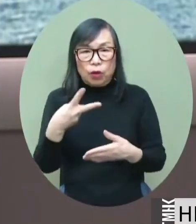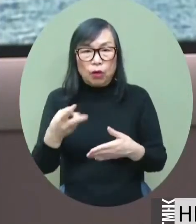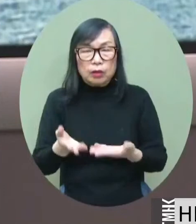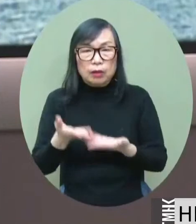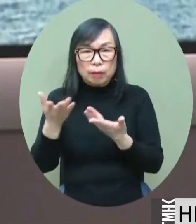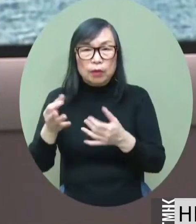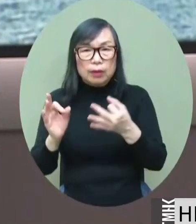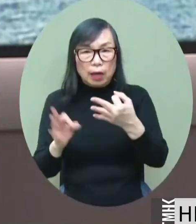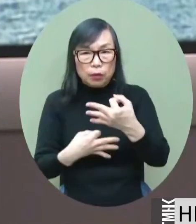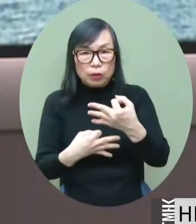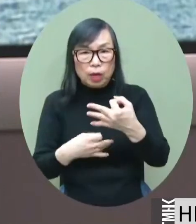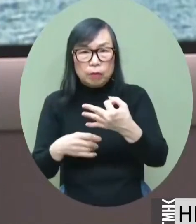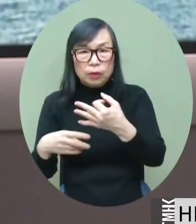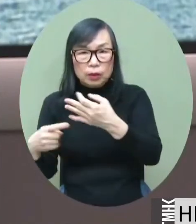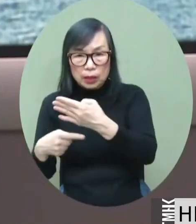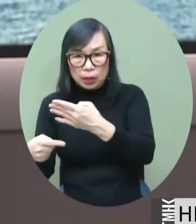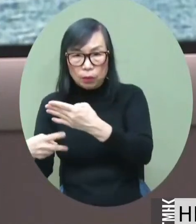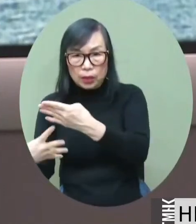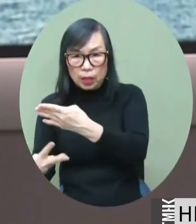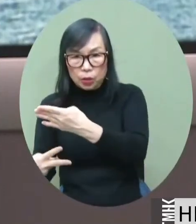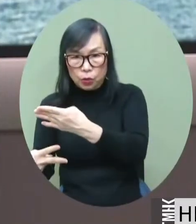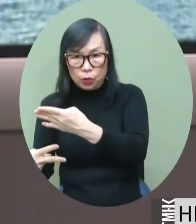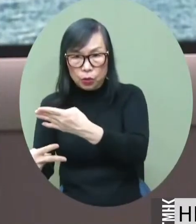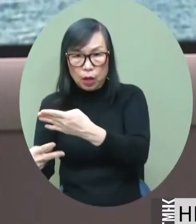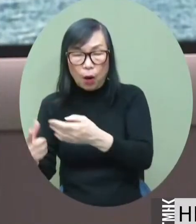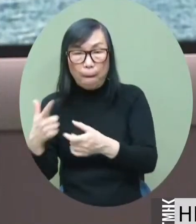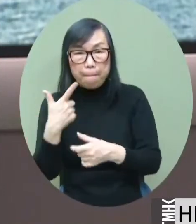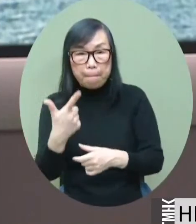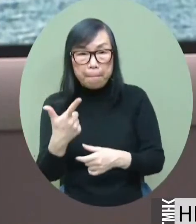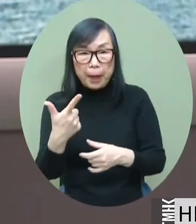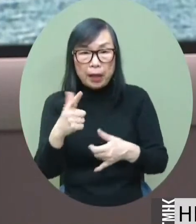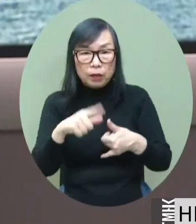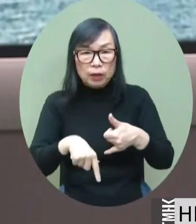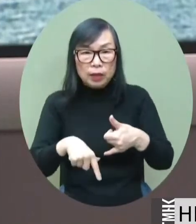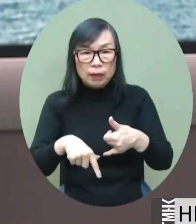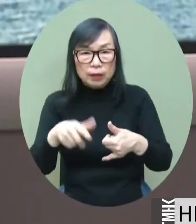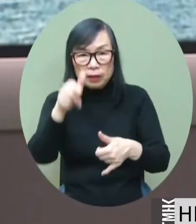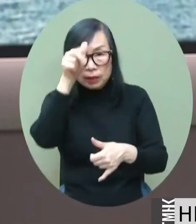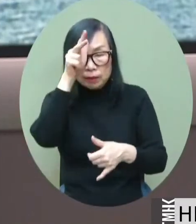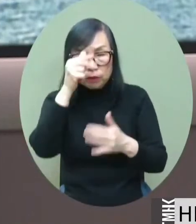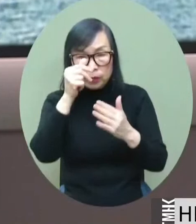data lacking, from the 3rd of March to the